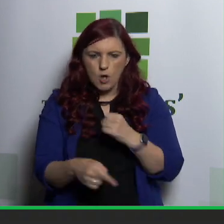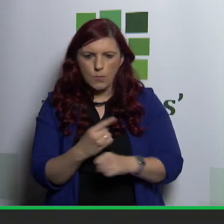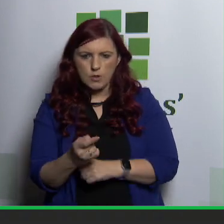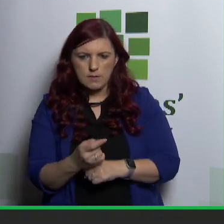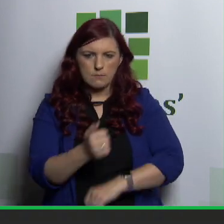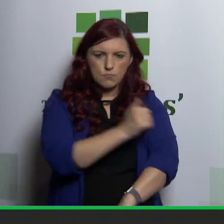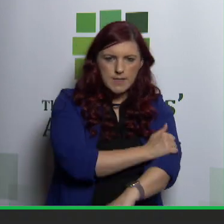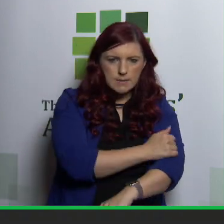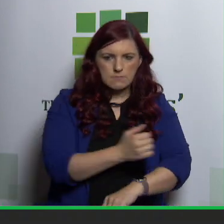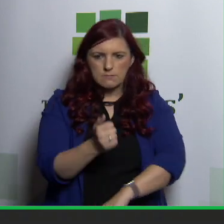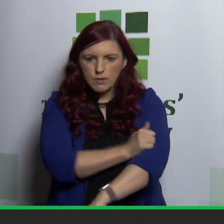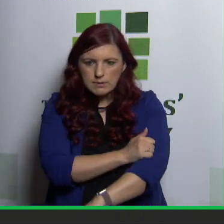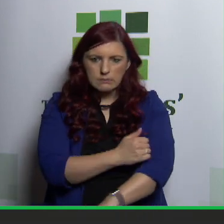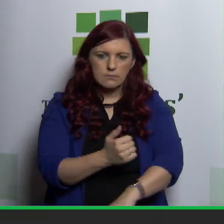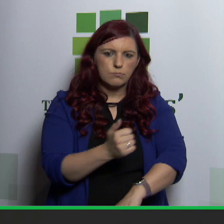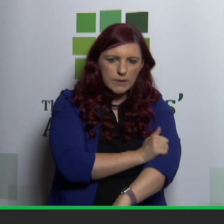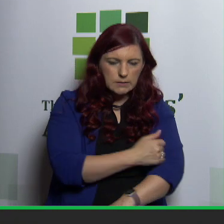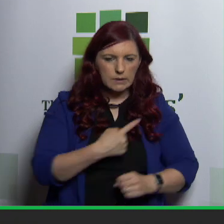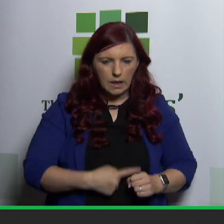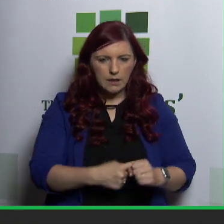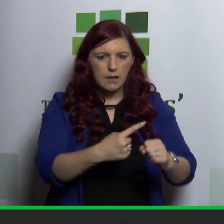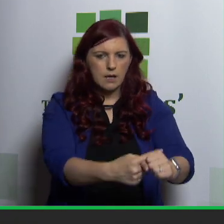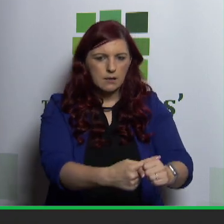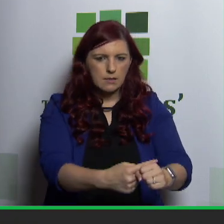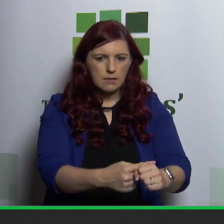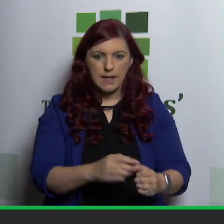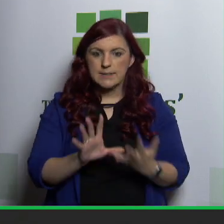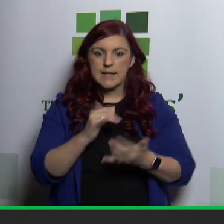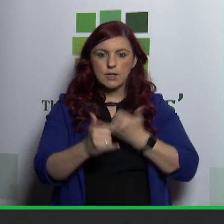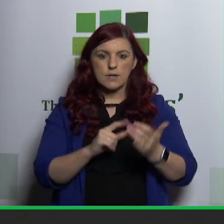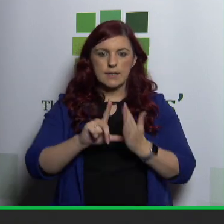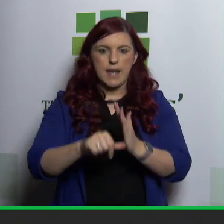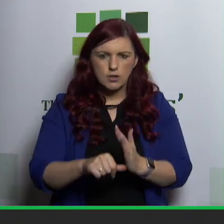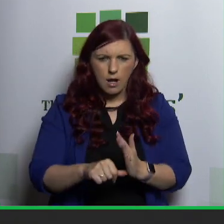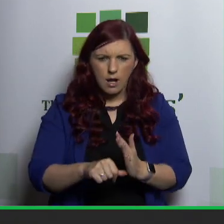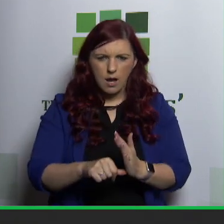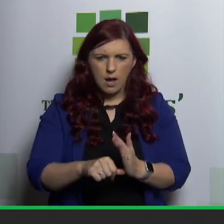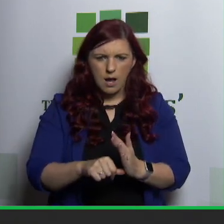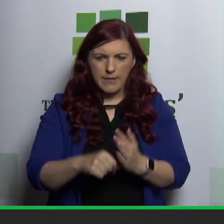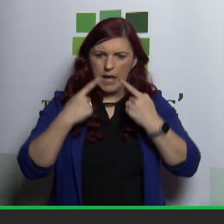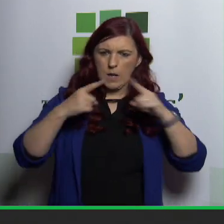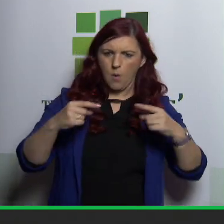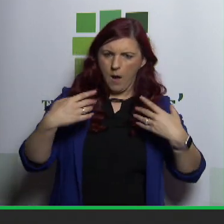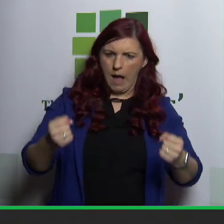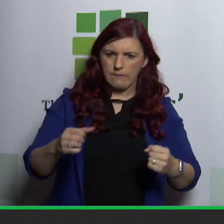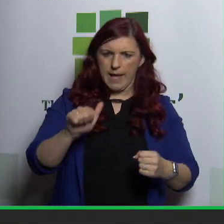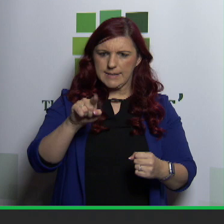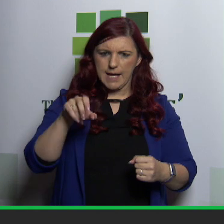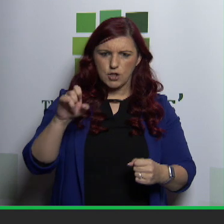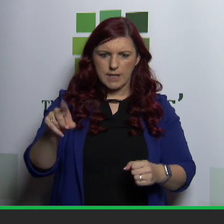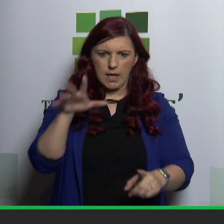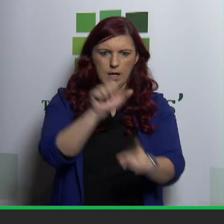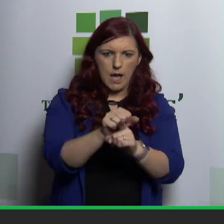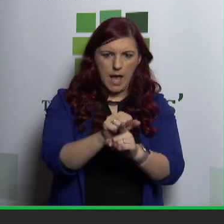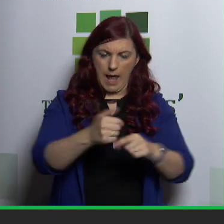into prison. Then 10 years later, all this ADHD thing comes out, and I'm